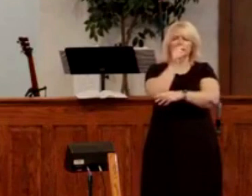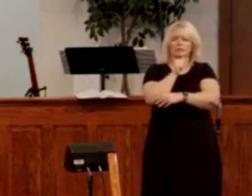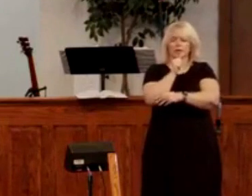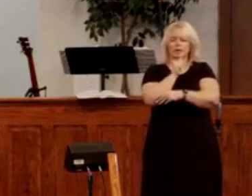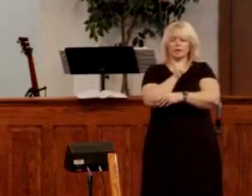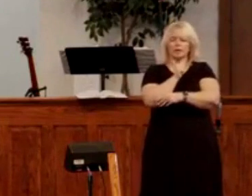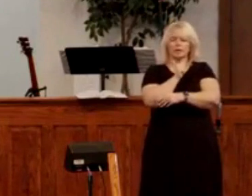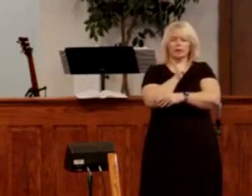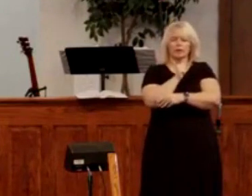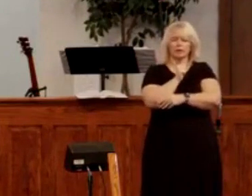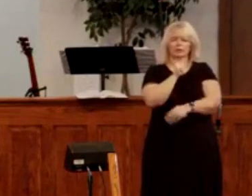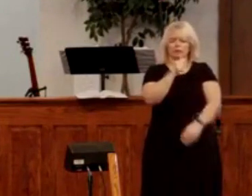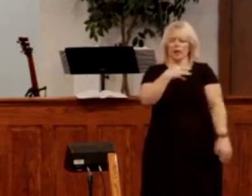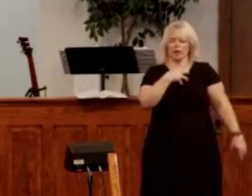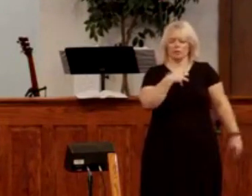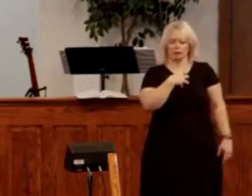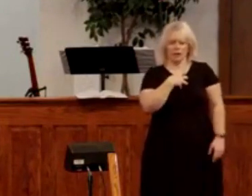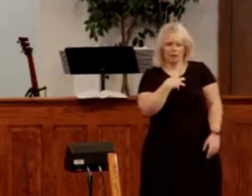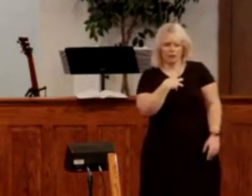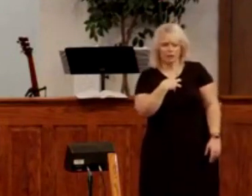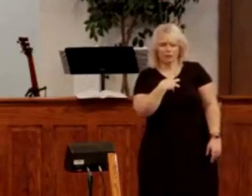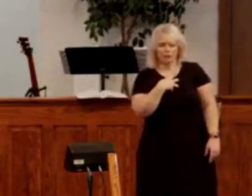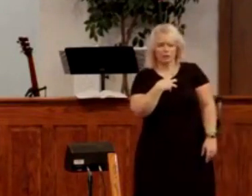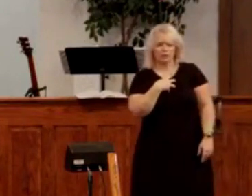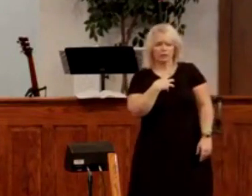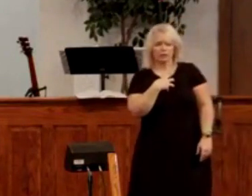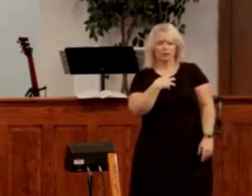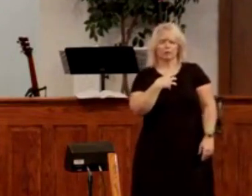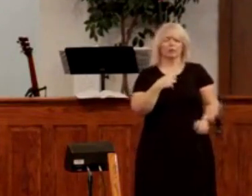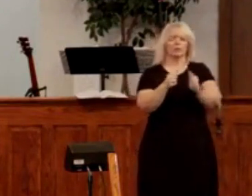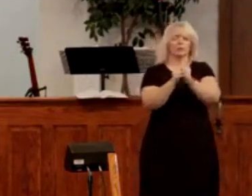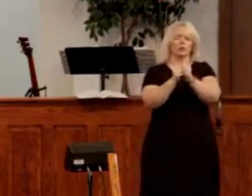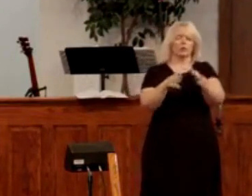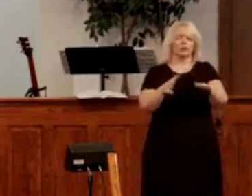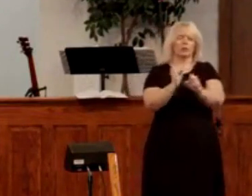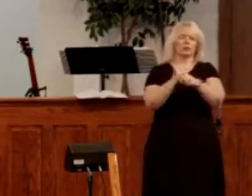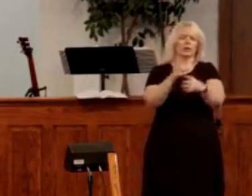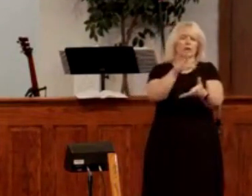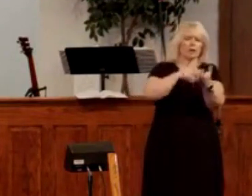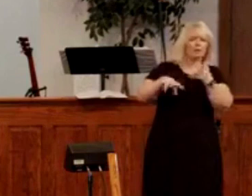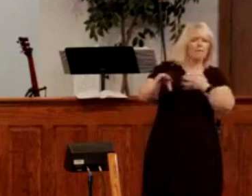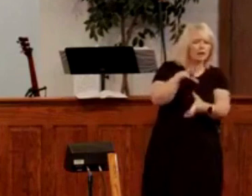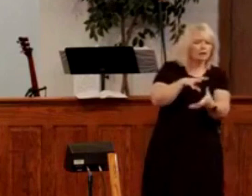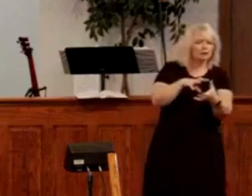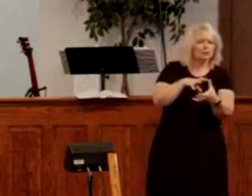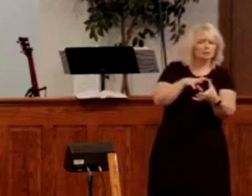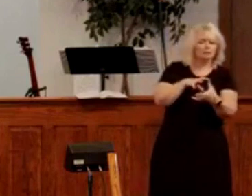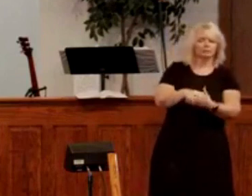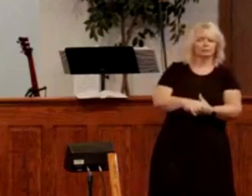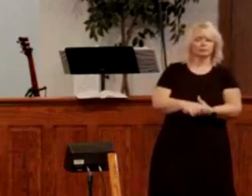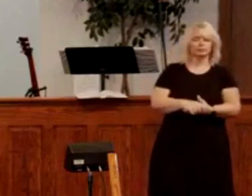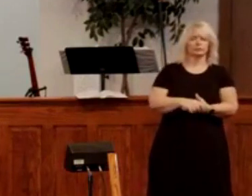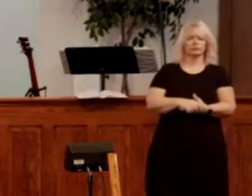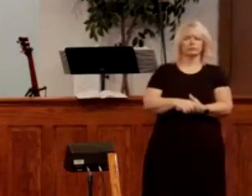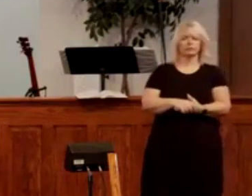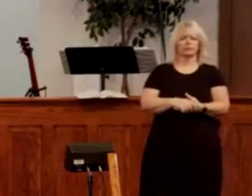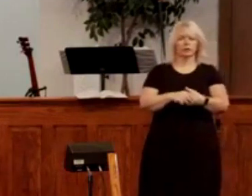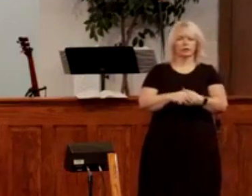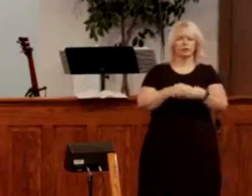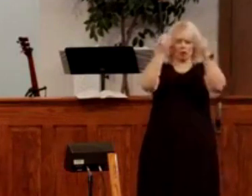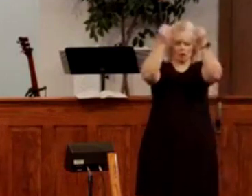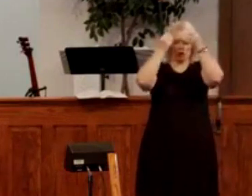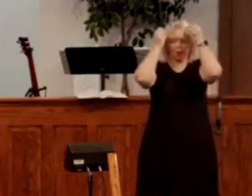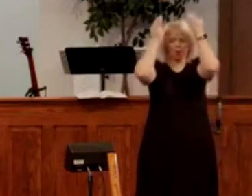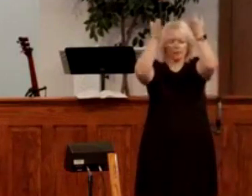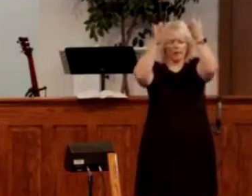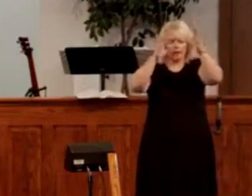complaint, without making names, without causing a mess. We just submit to the highest authority, okay? All right, be obedient. Do what is